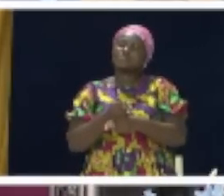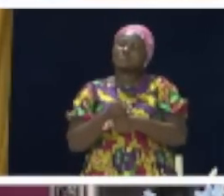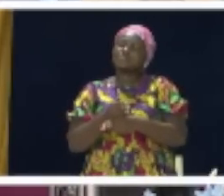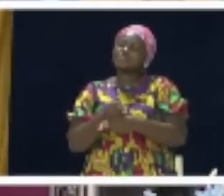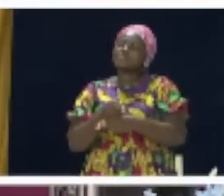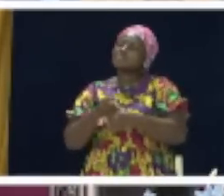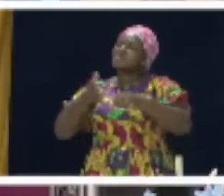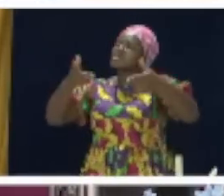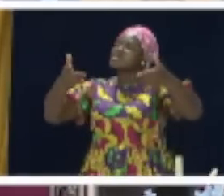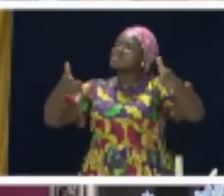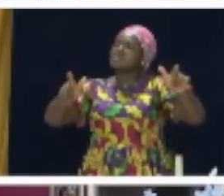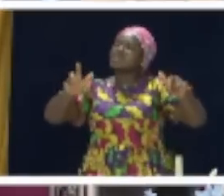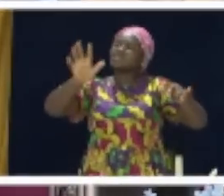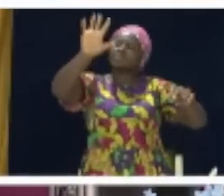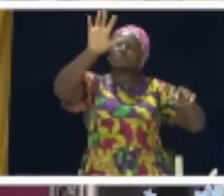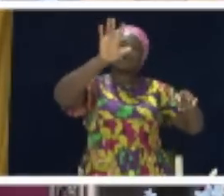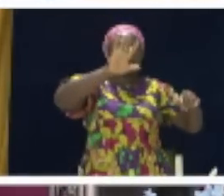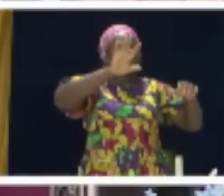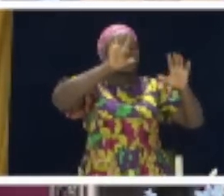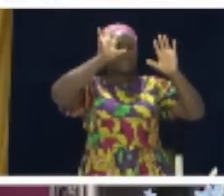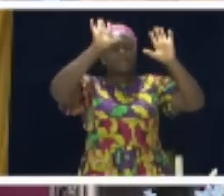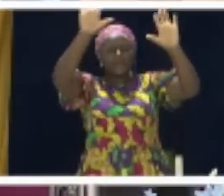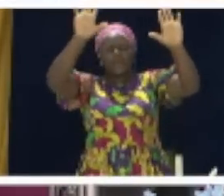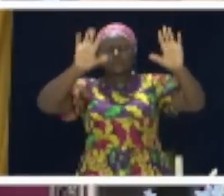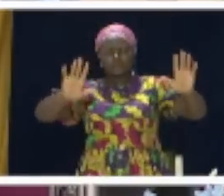let your miracles begin suddenly.